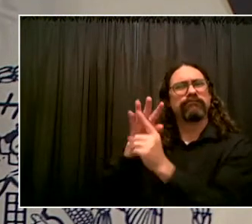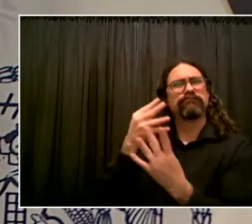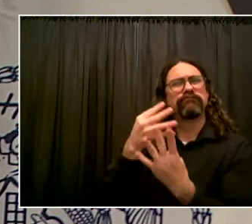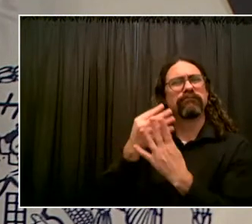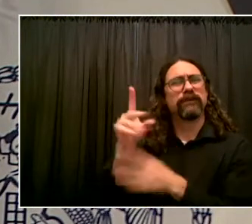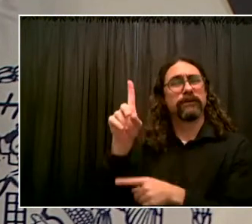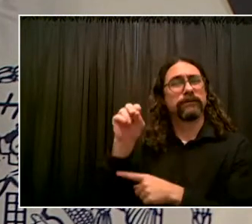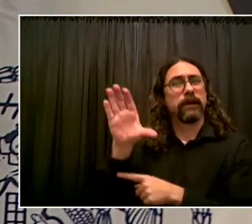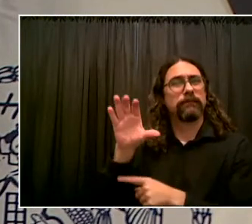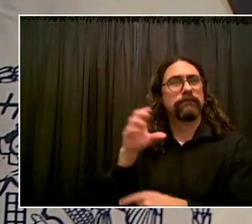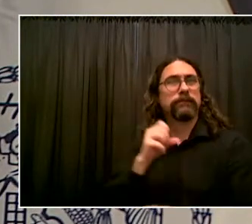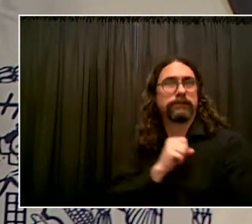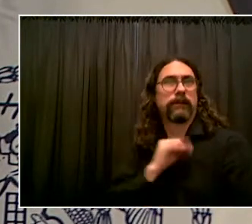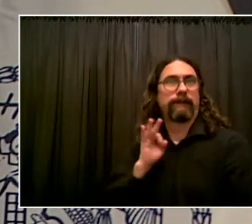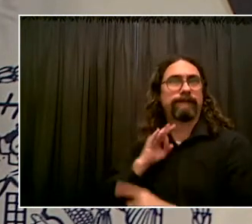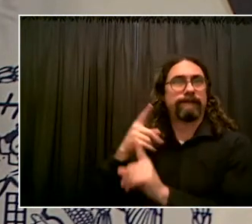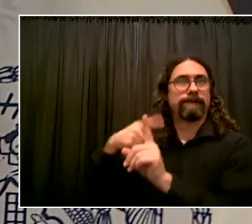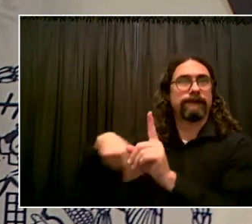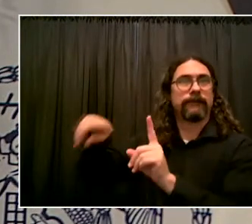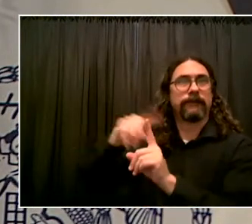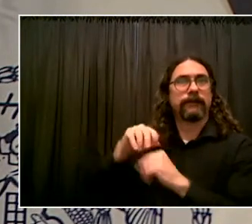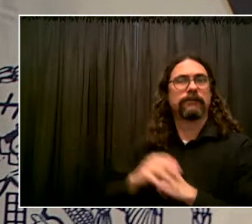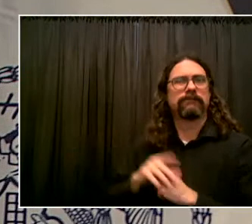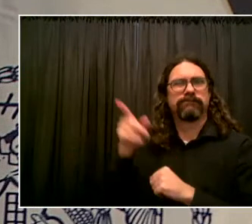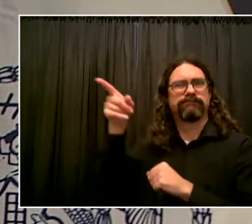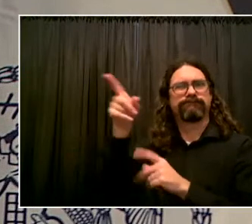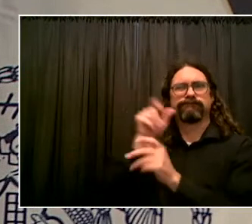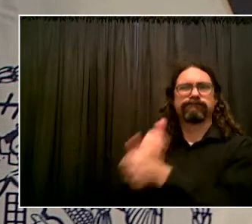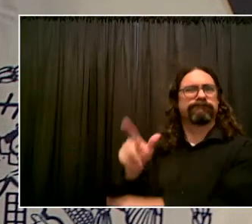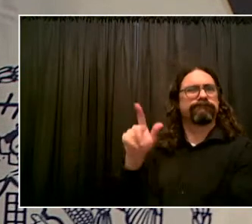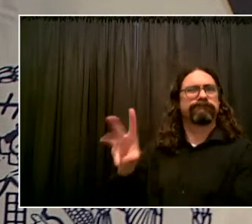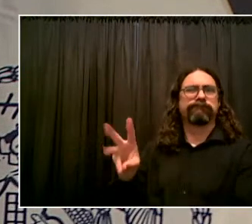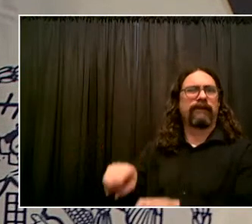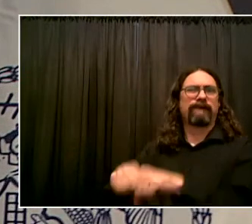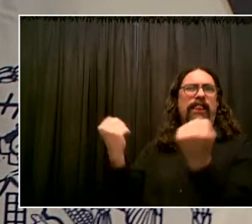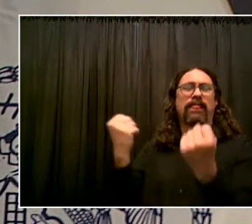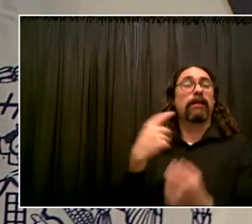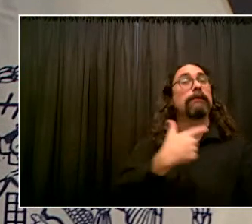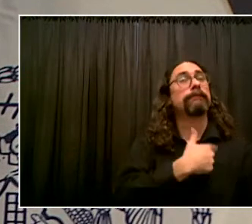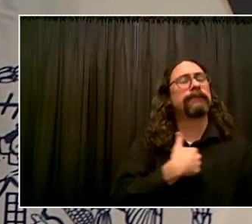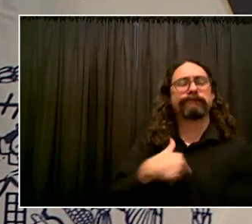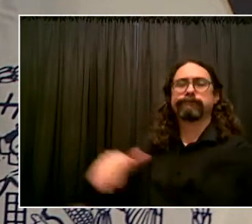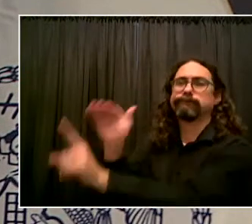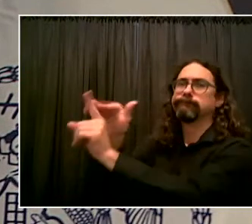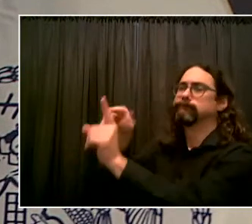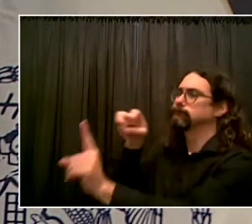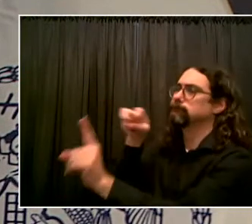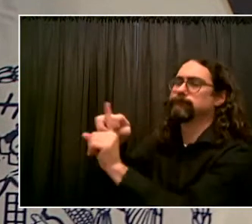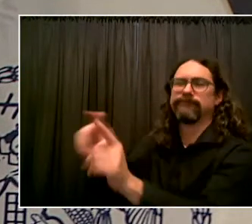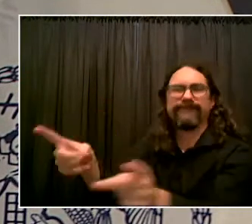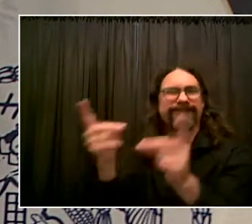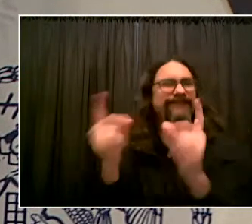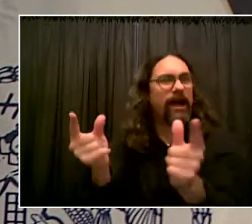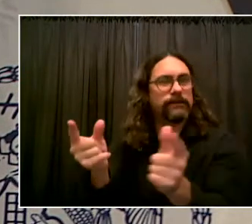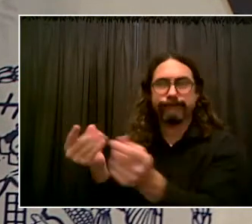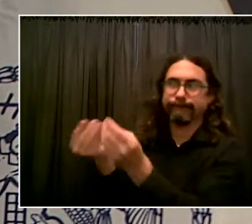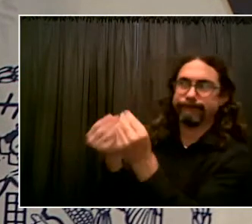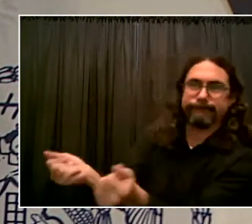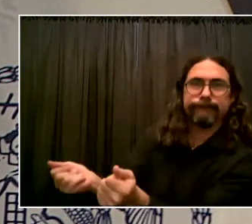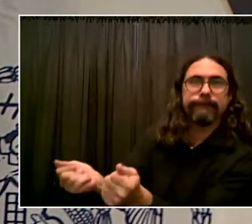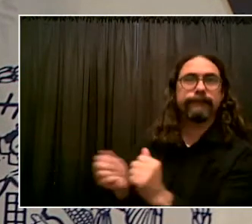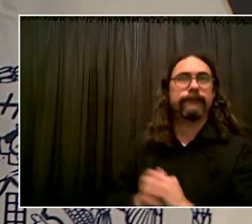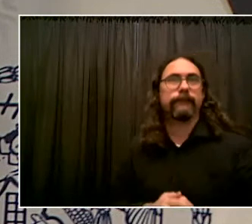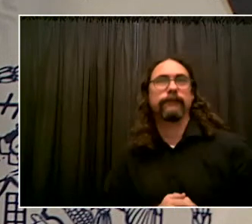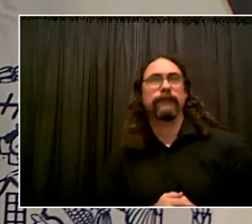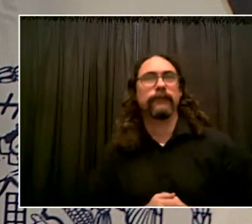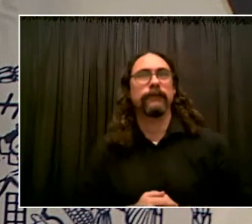on it. We have time for two more today. Next, we have Bob from the Chief Leader. Thanks for taking